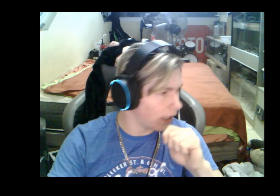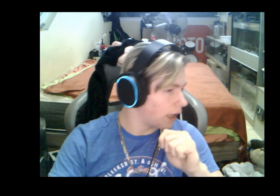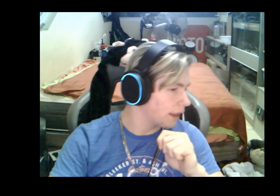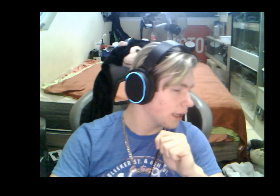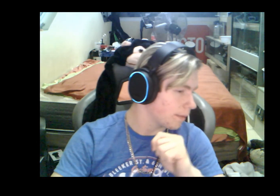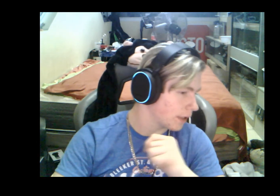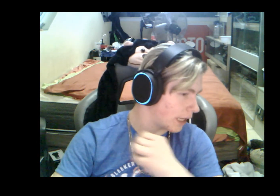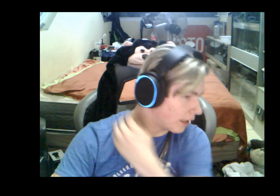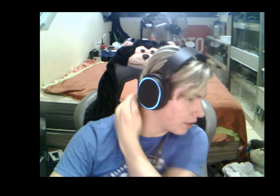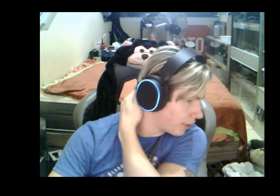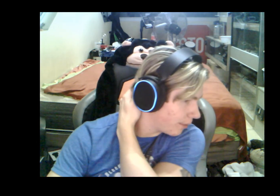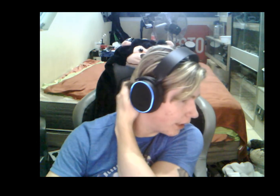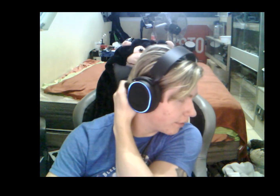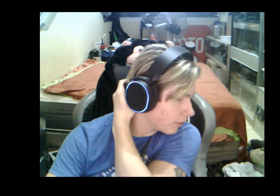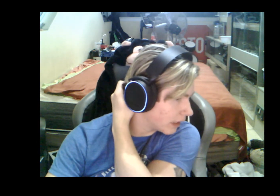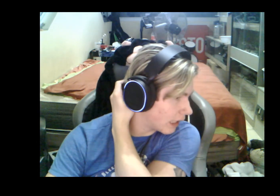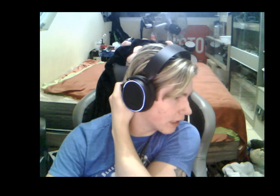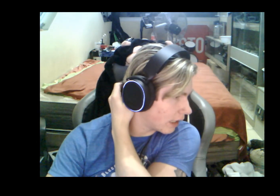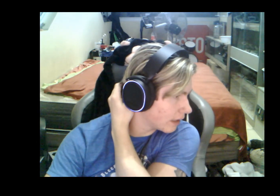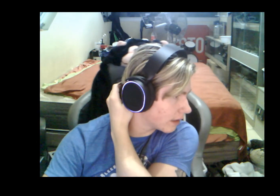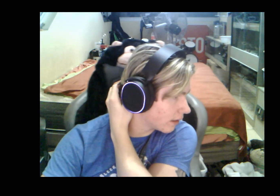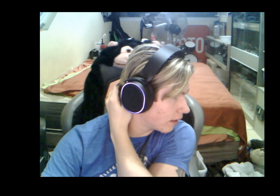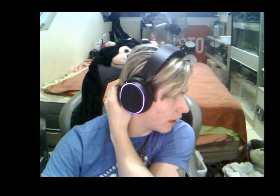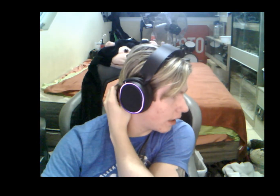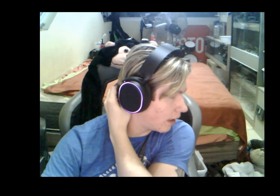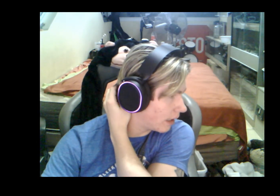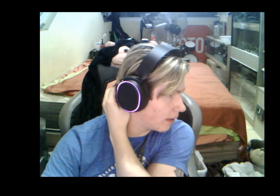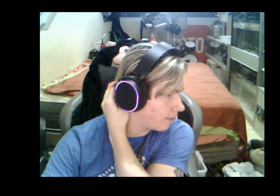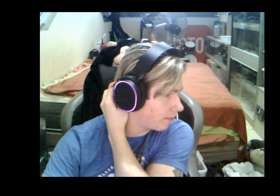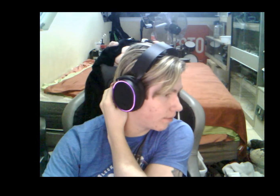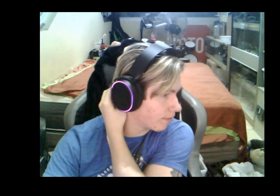But yeah, I think I'm gonna end the stream here for tonight, guys.